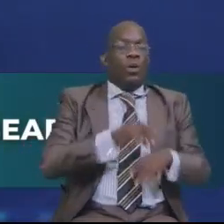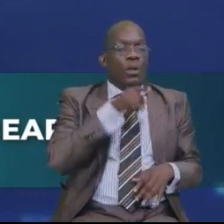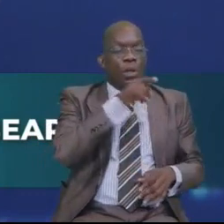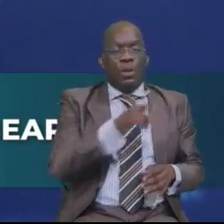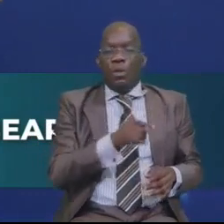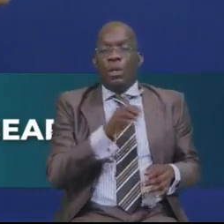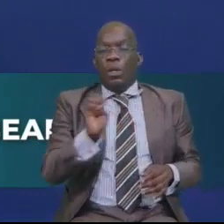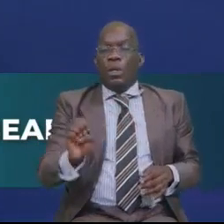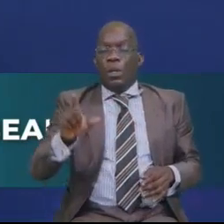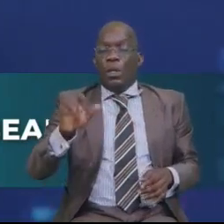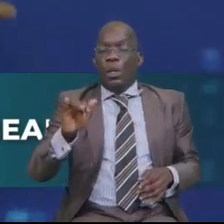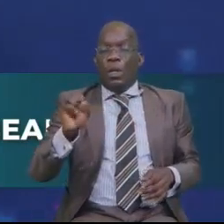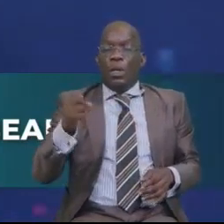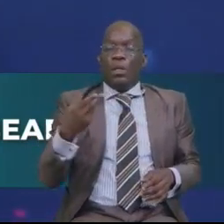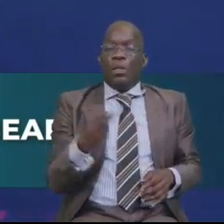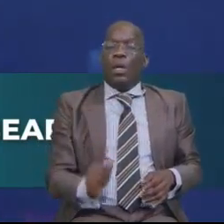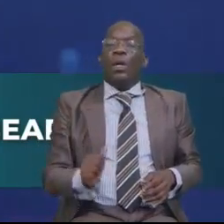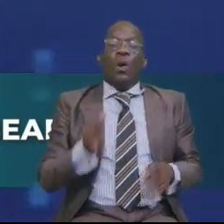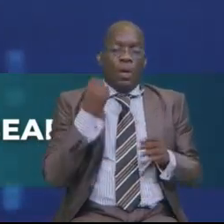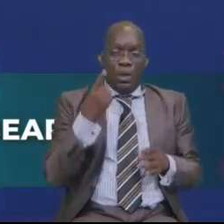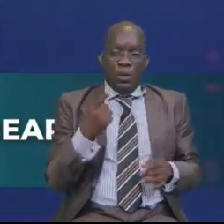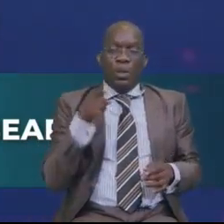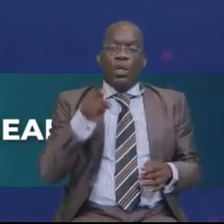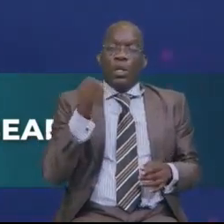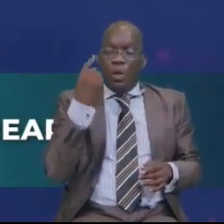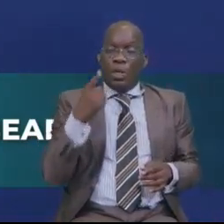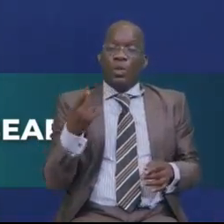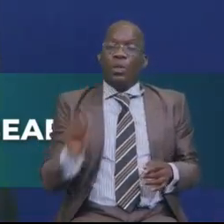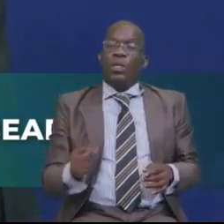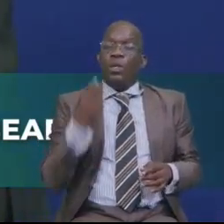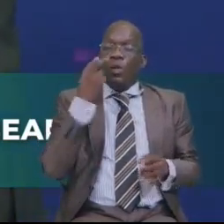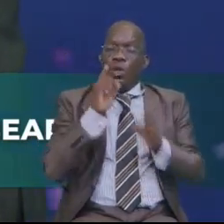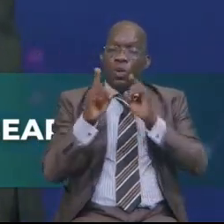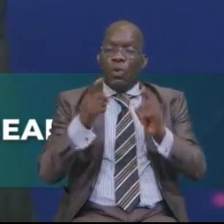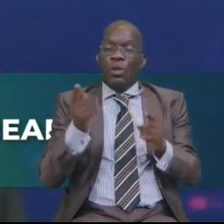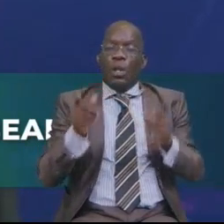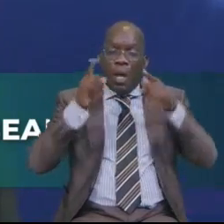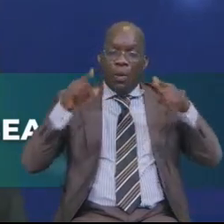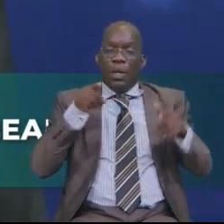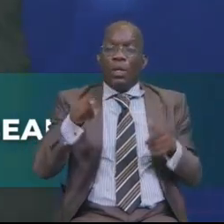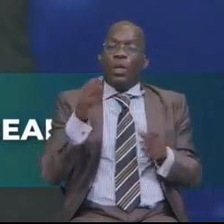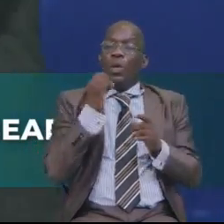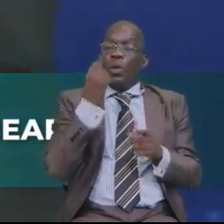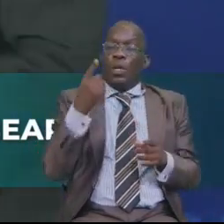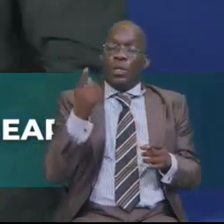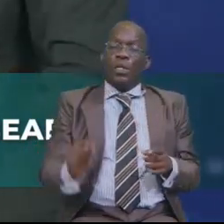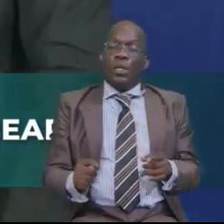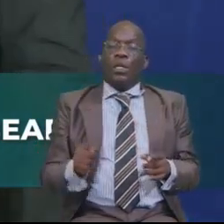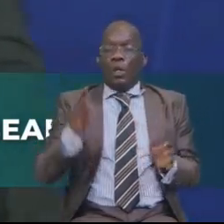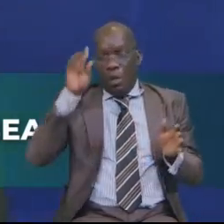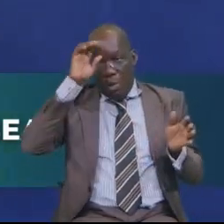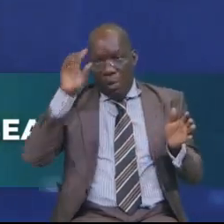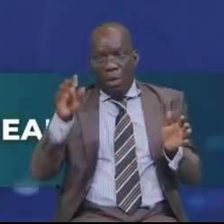the spoken language. He understood the body language. He understood the pictorial language. And he